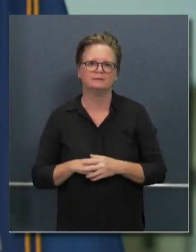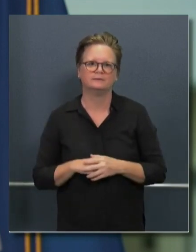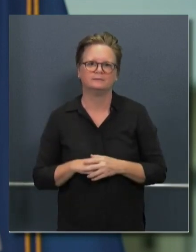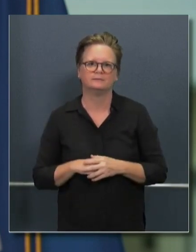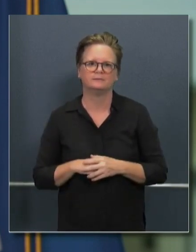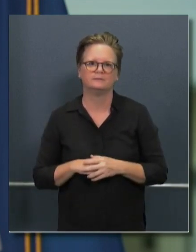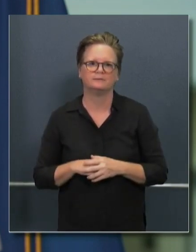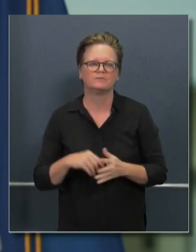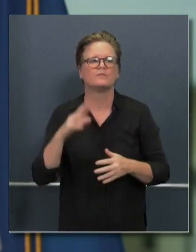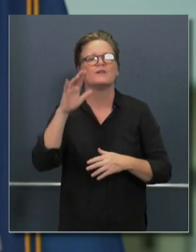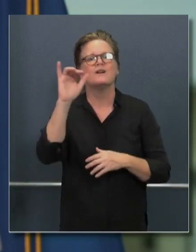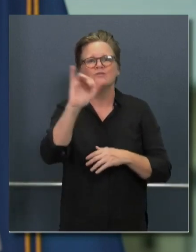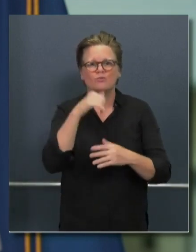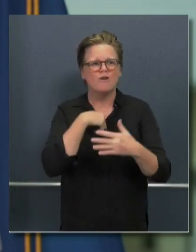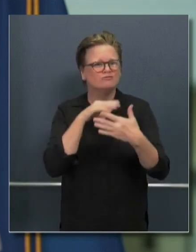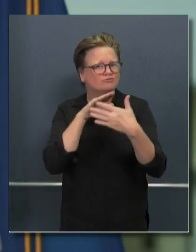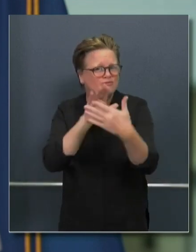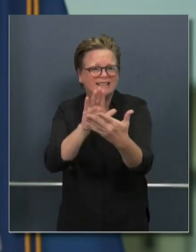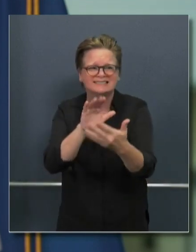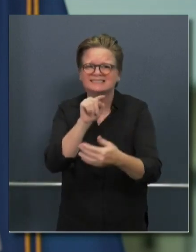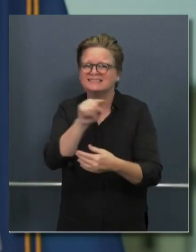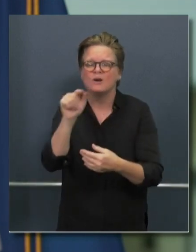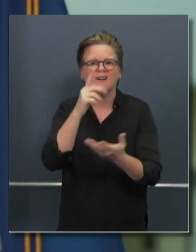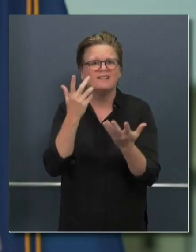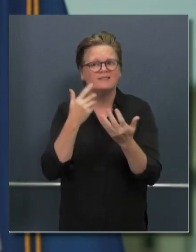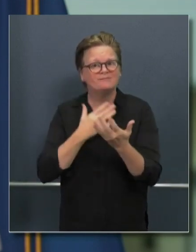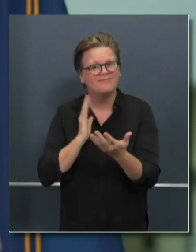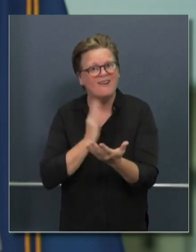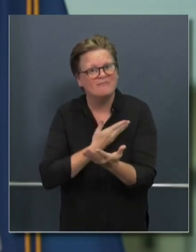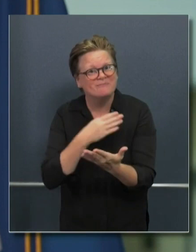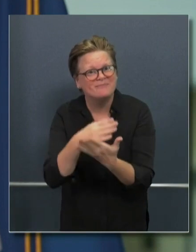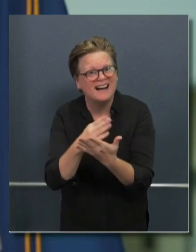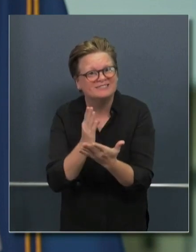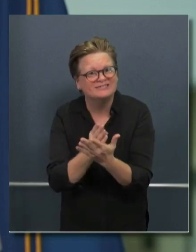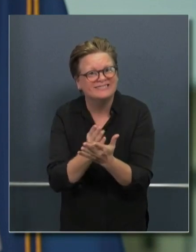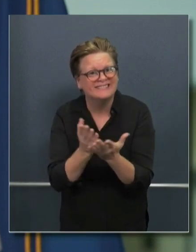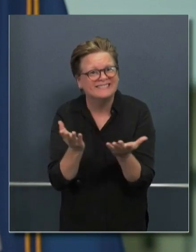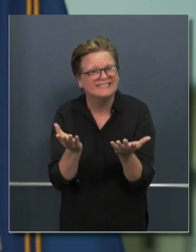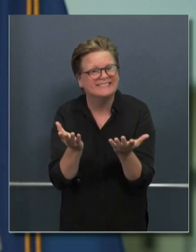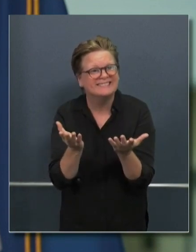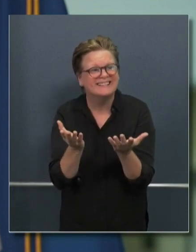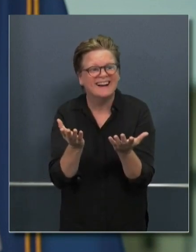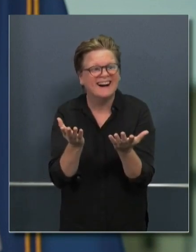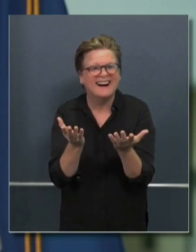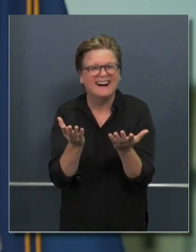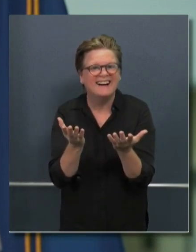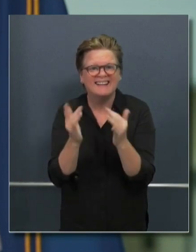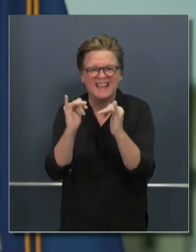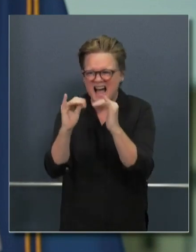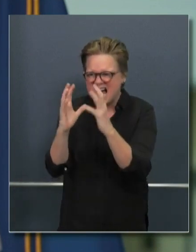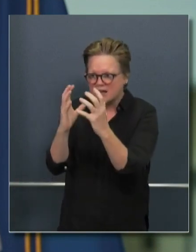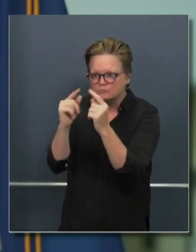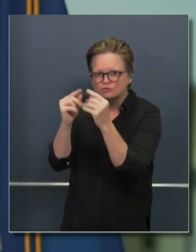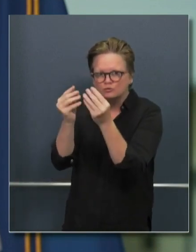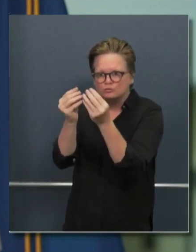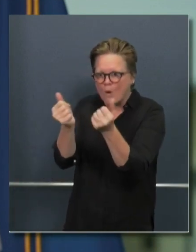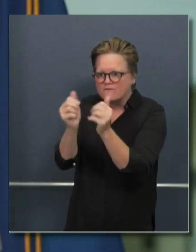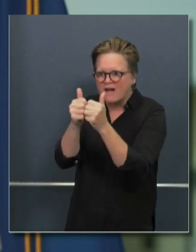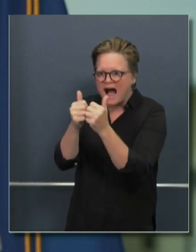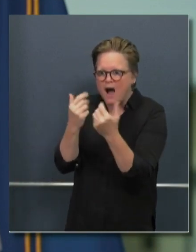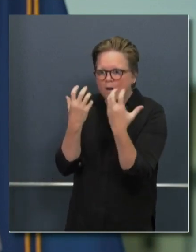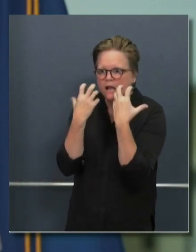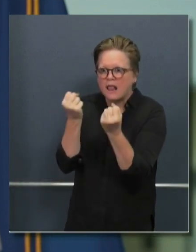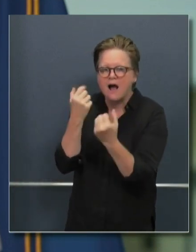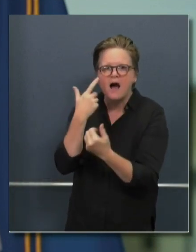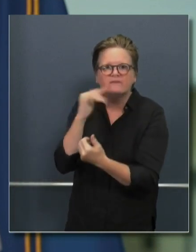aware we're moving into fire season, challenged always by the quixotic nature of the political process where we zig to zag,